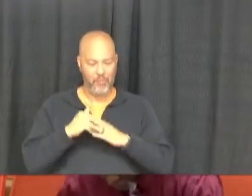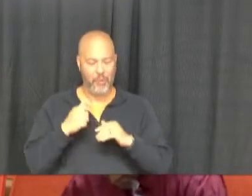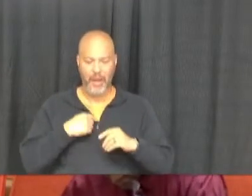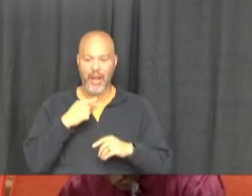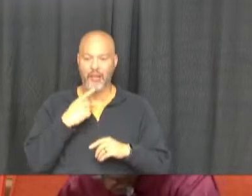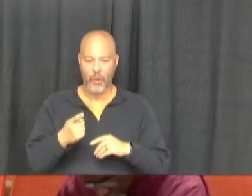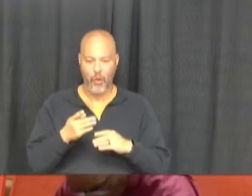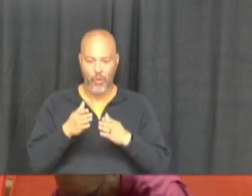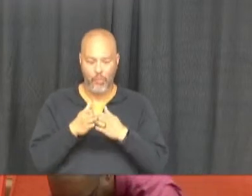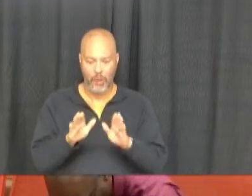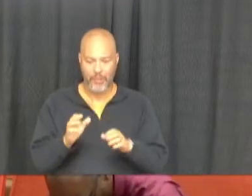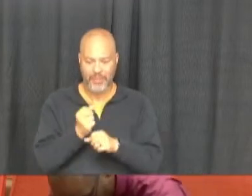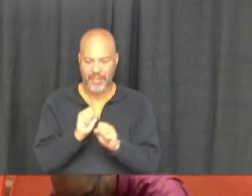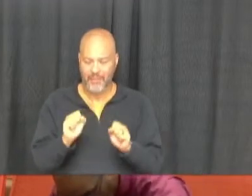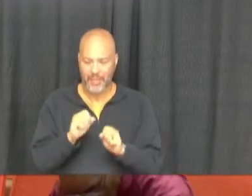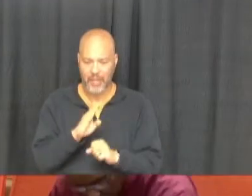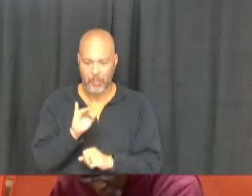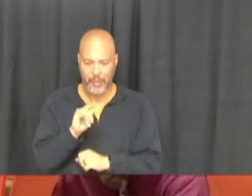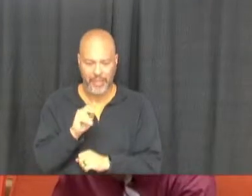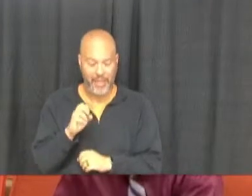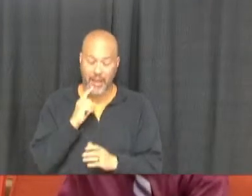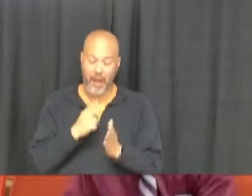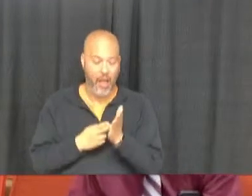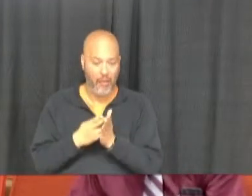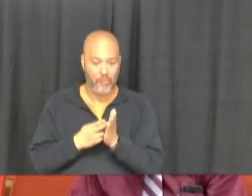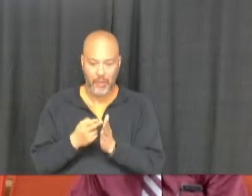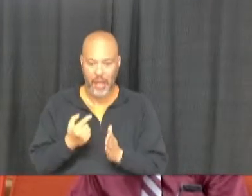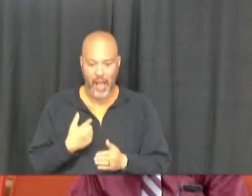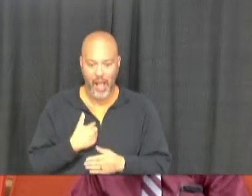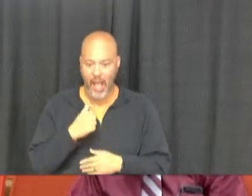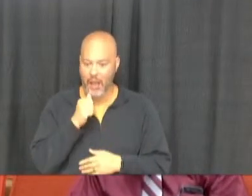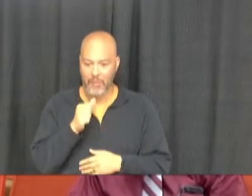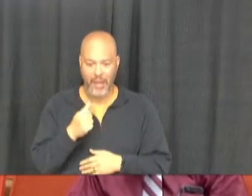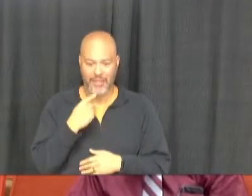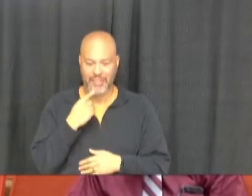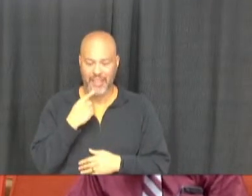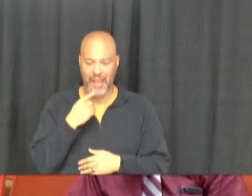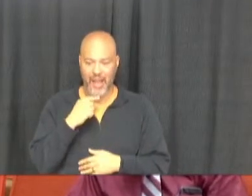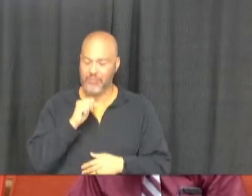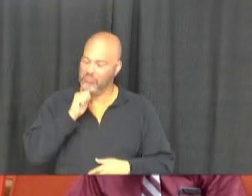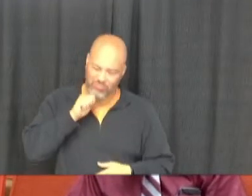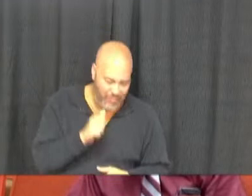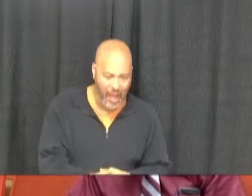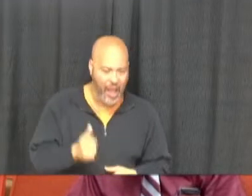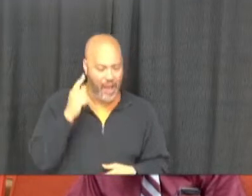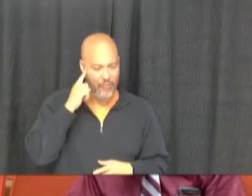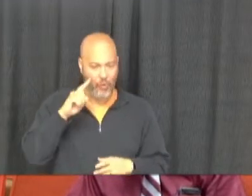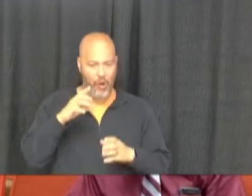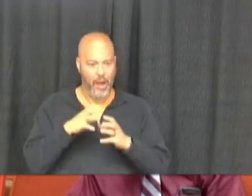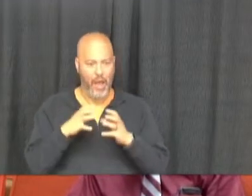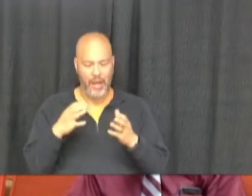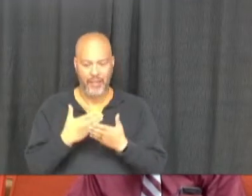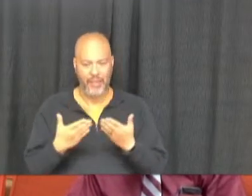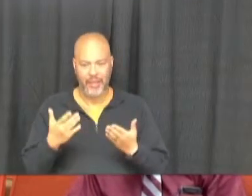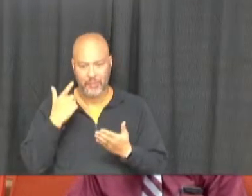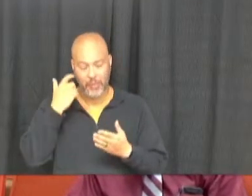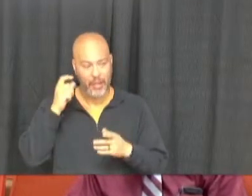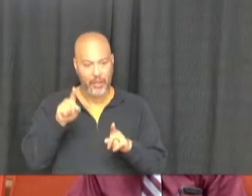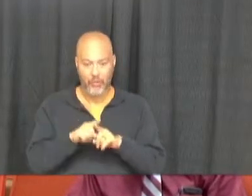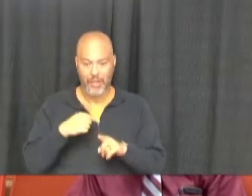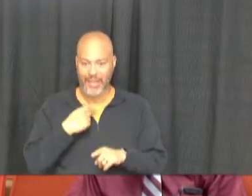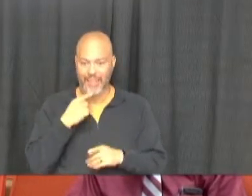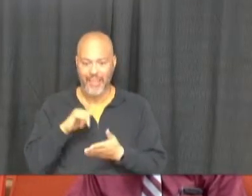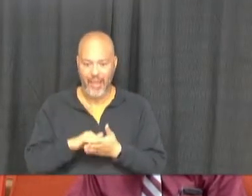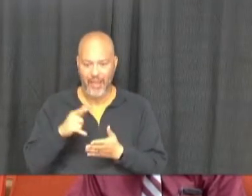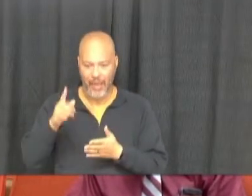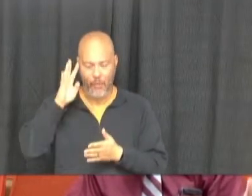Public Safety Committee the other day, just to be honest, I'm not going to say absolutely not for a lot of things, because as soon as I say that,